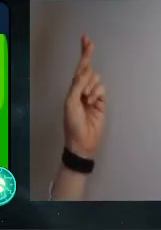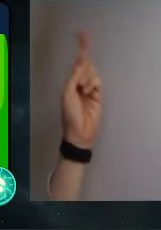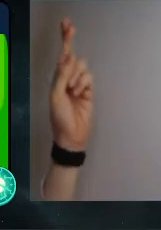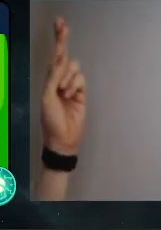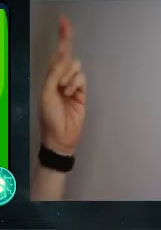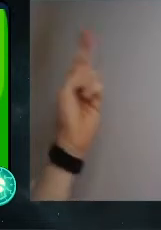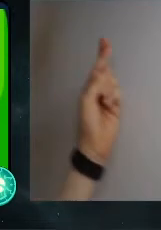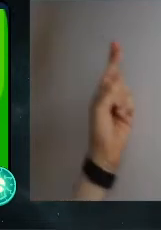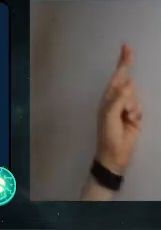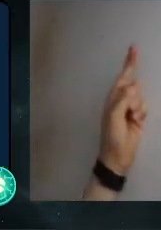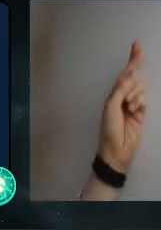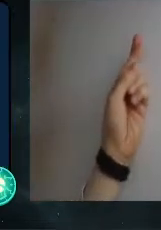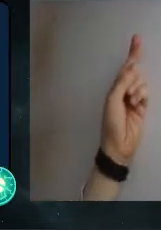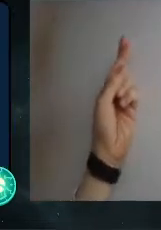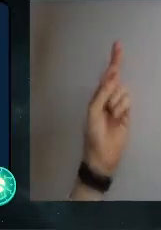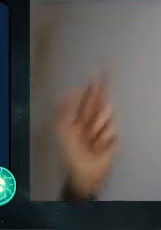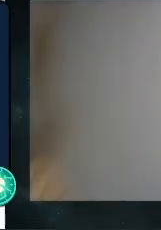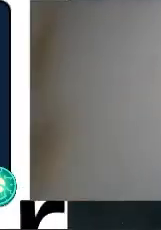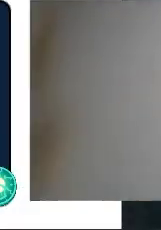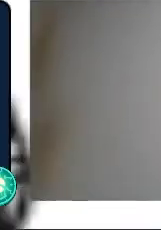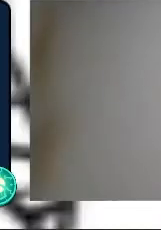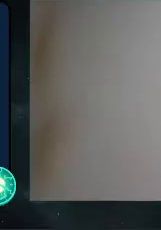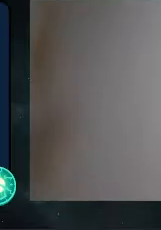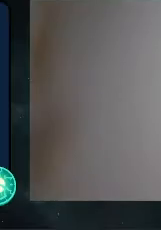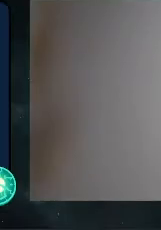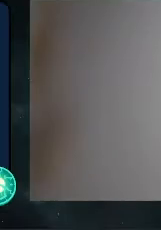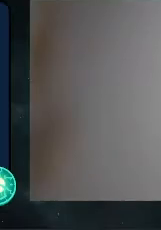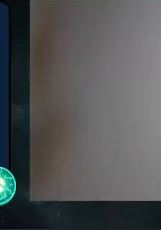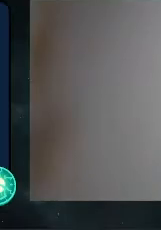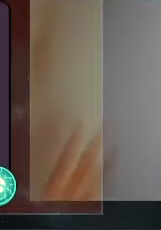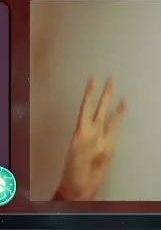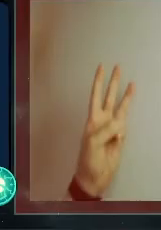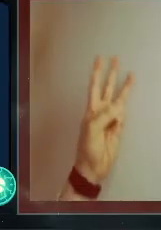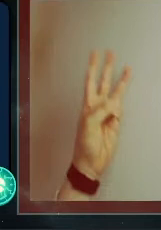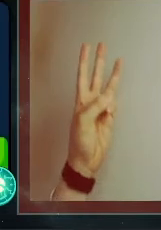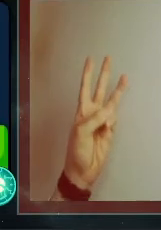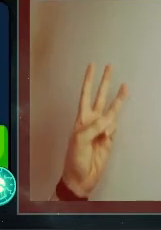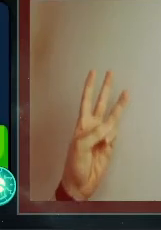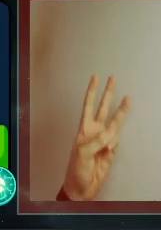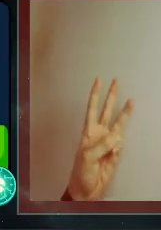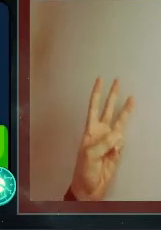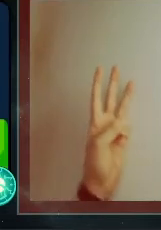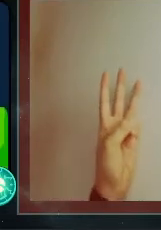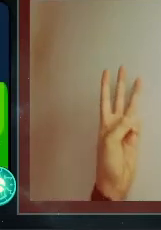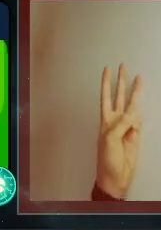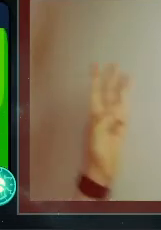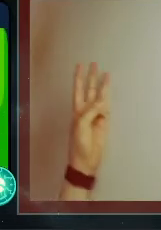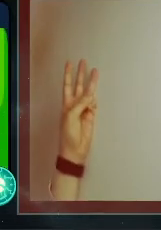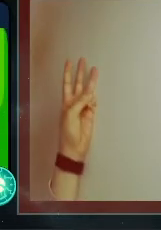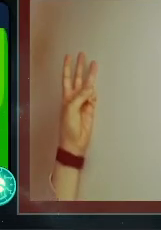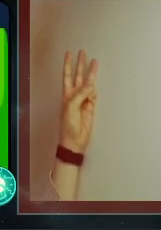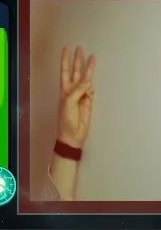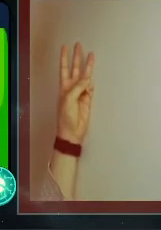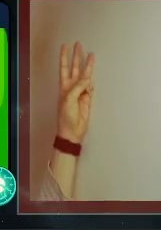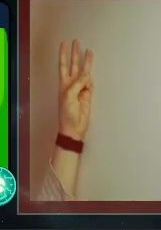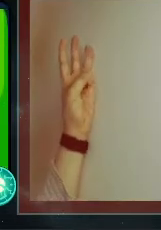mirrored. Try to make your hand the biggest thing that you can see inside the camera space at the bottom.